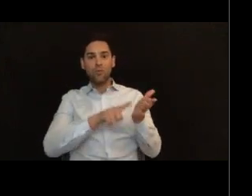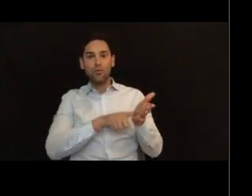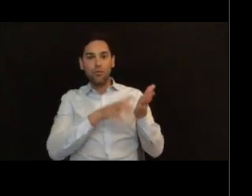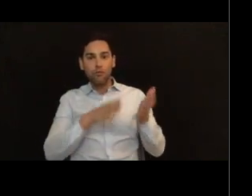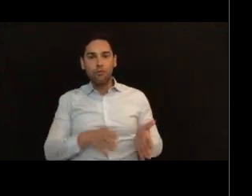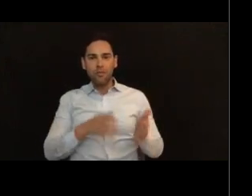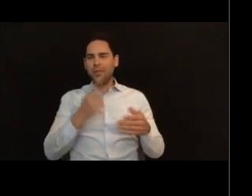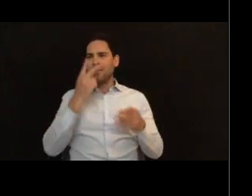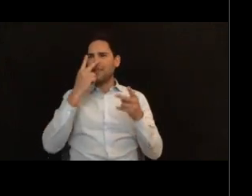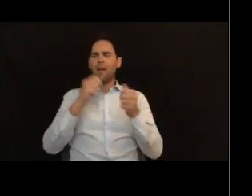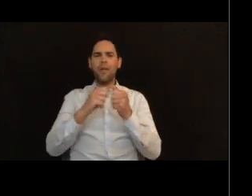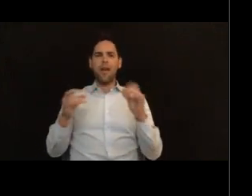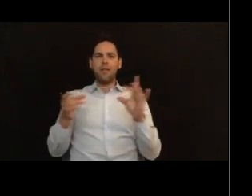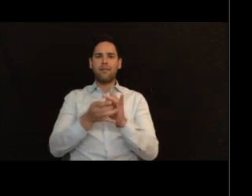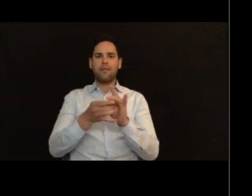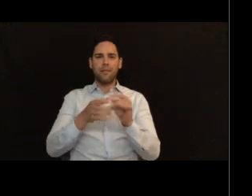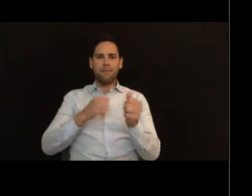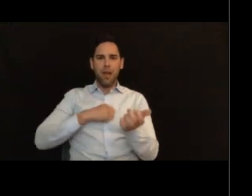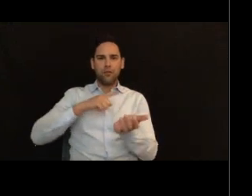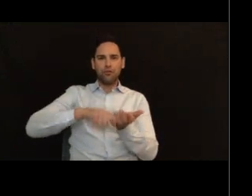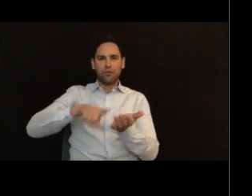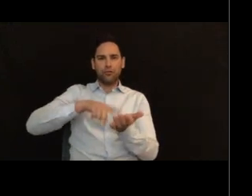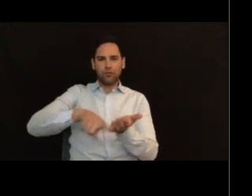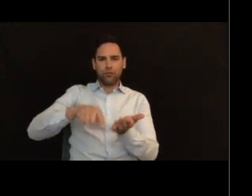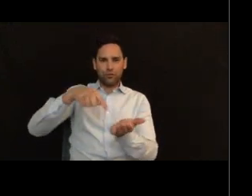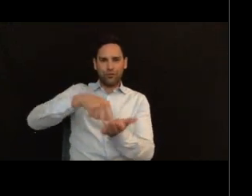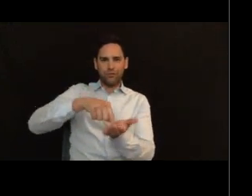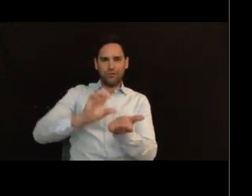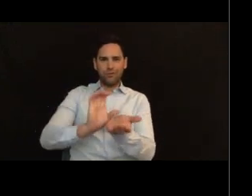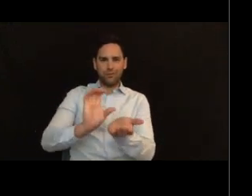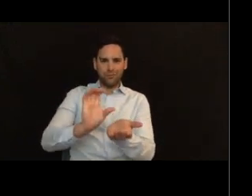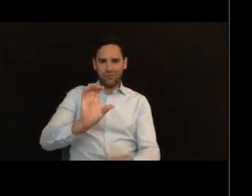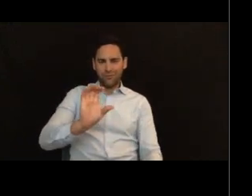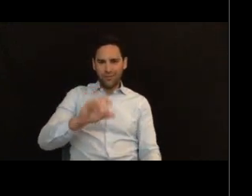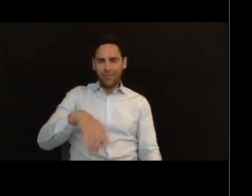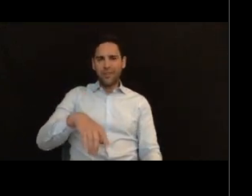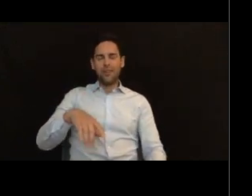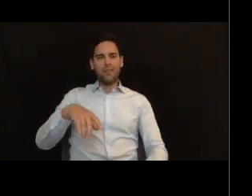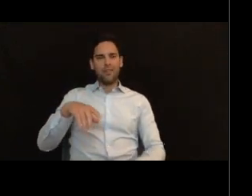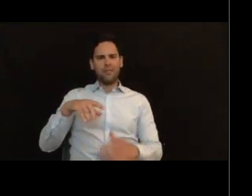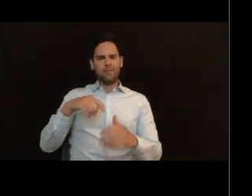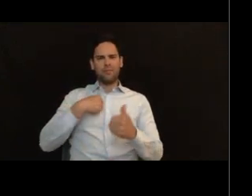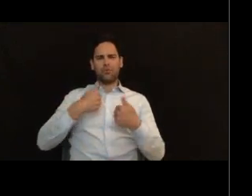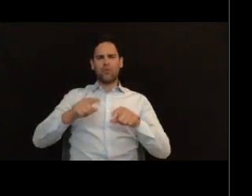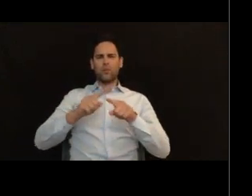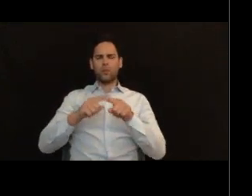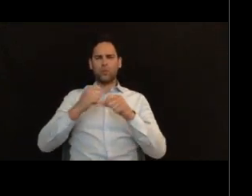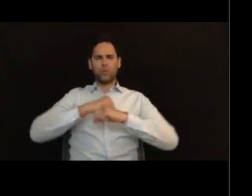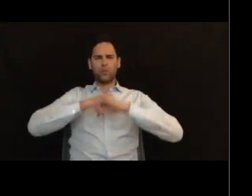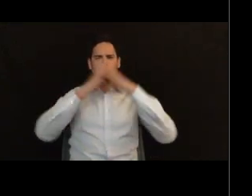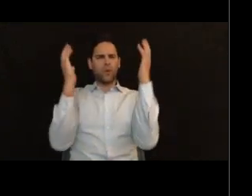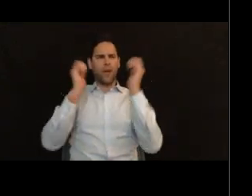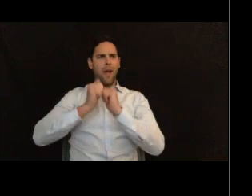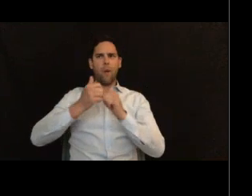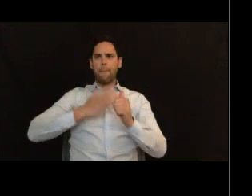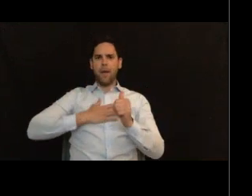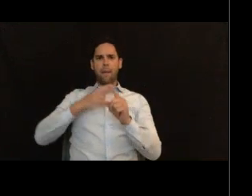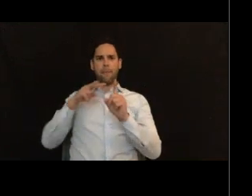do, and kind of exploring how the positionality of the researcher can relate to the research that's being